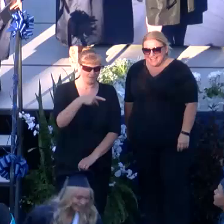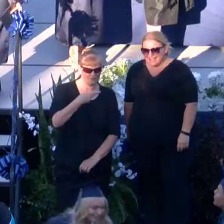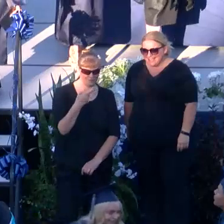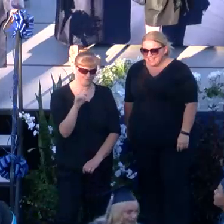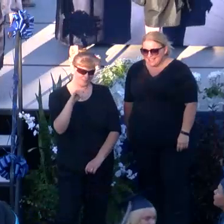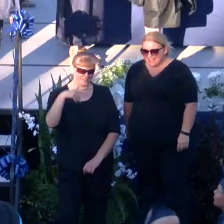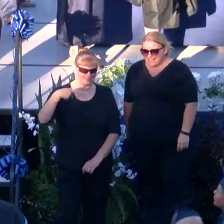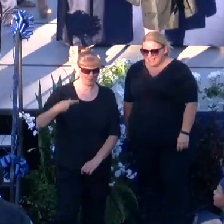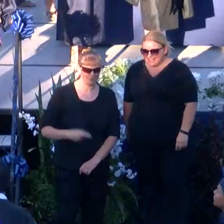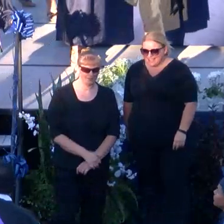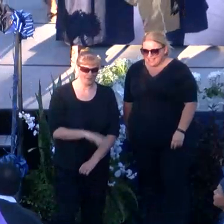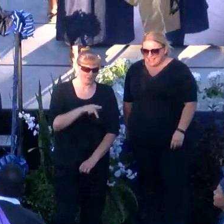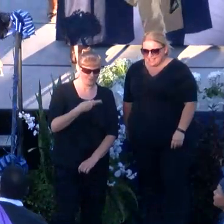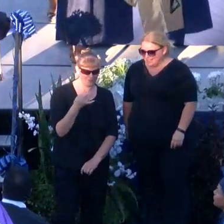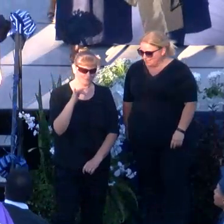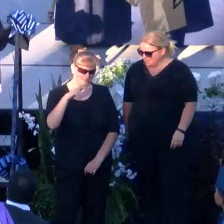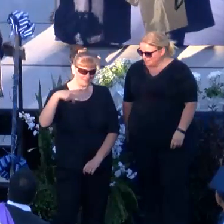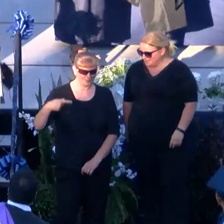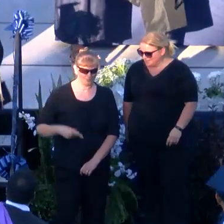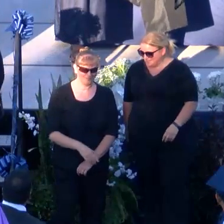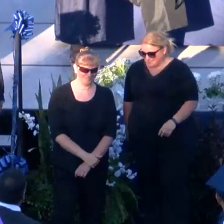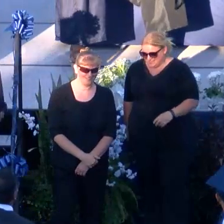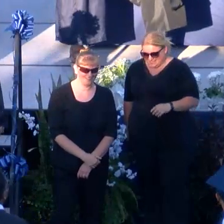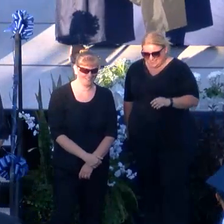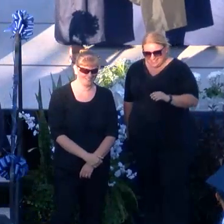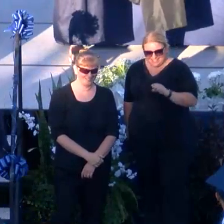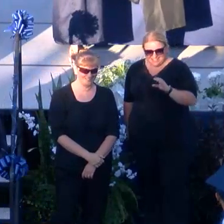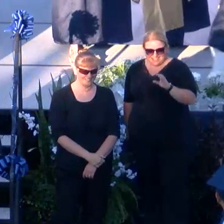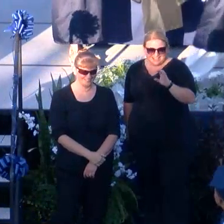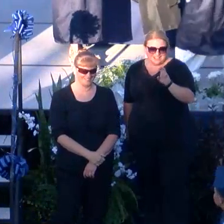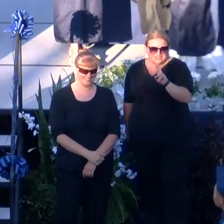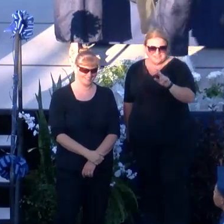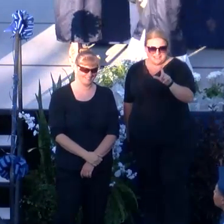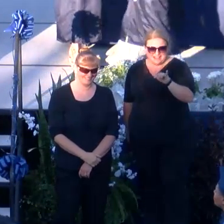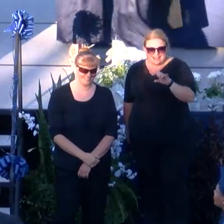Luz Islas. Ulises Ponce.